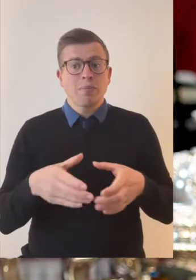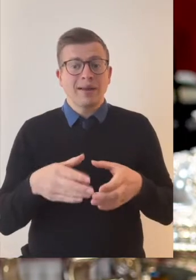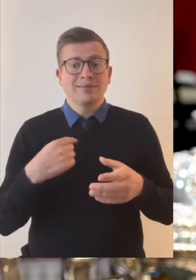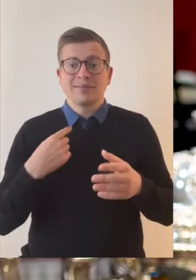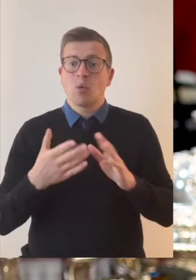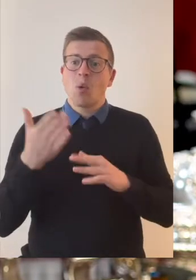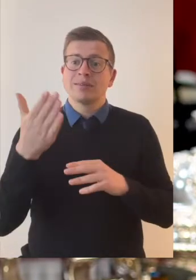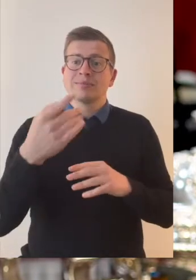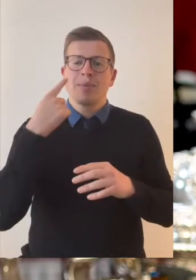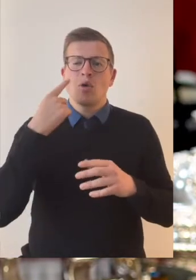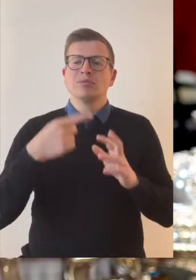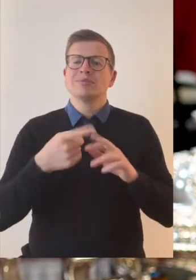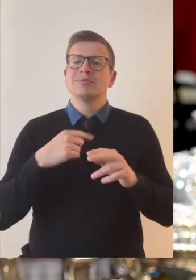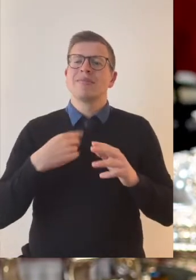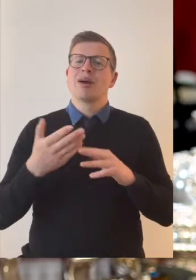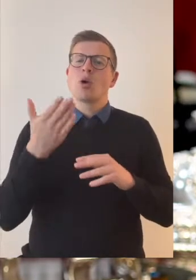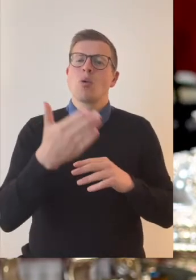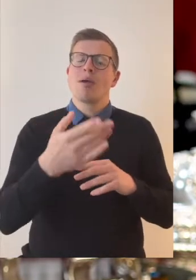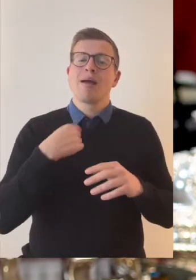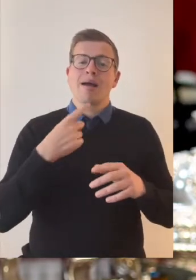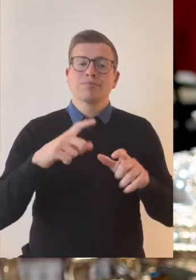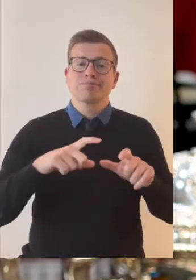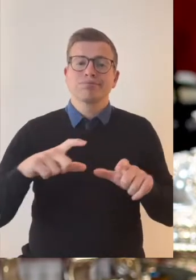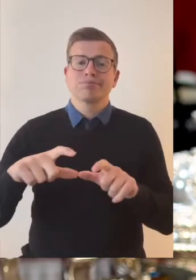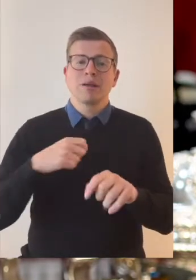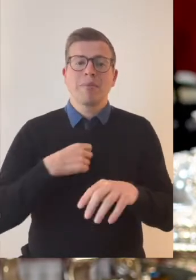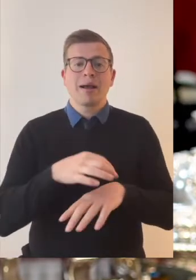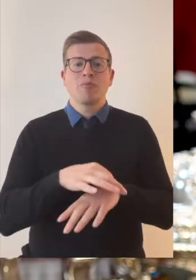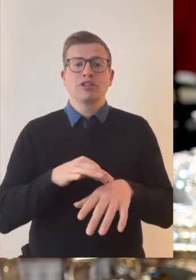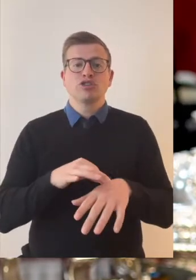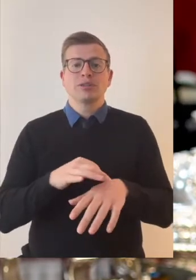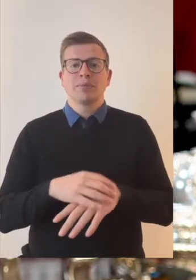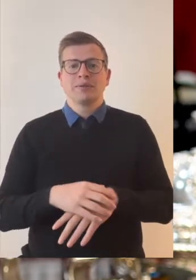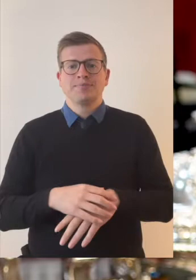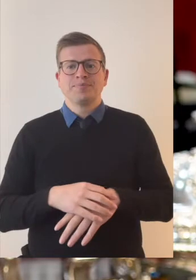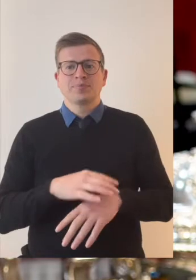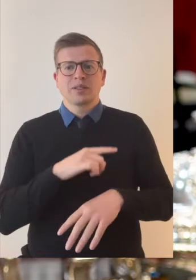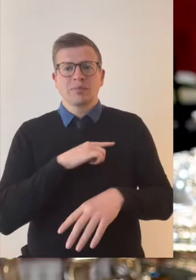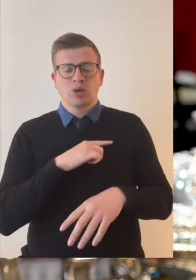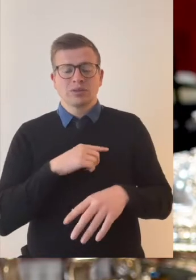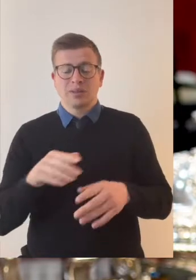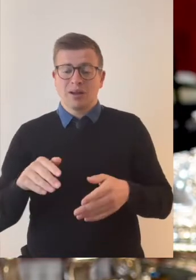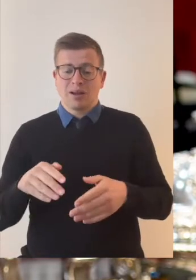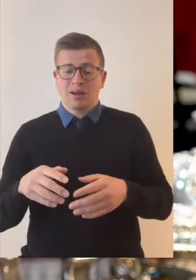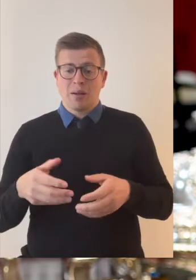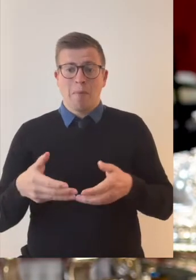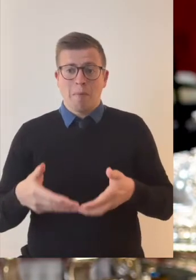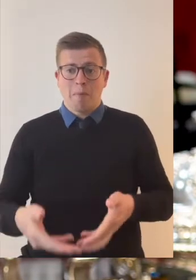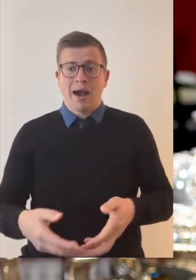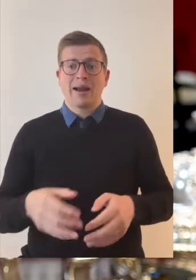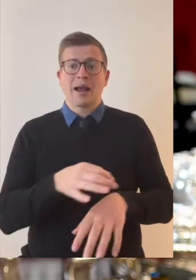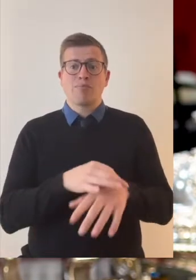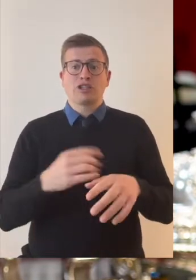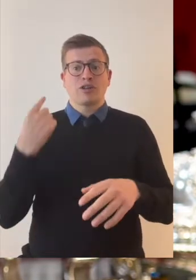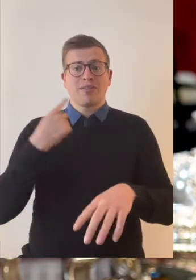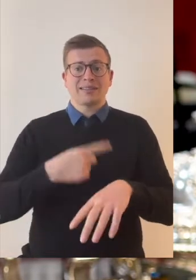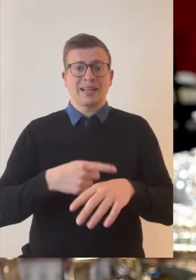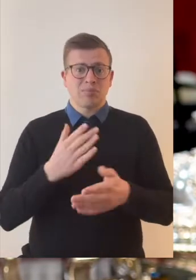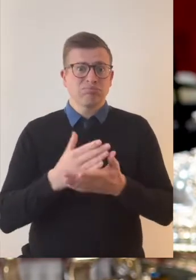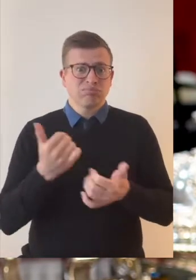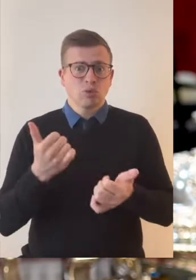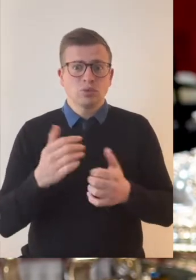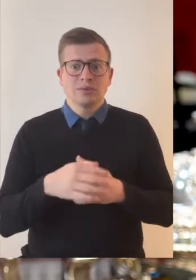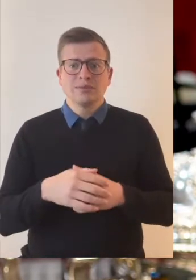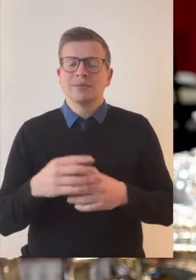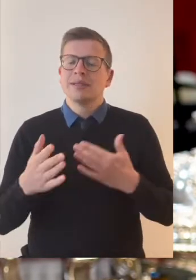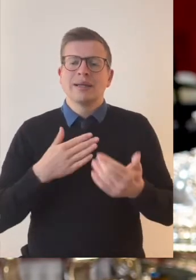band. I went up there, and I thought, if I go up there, I can carry on my apprenticeship. And because a mining apprenticeship at that time was very